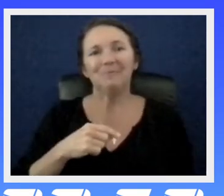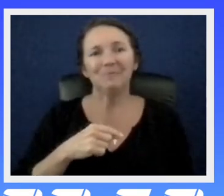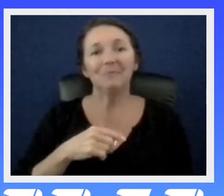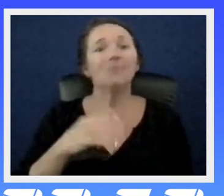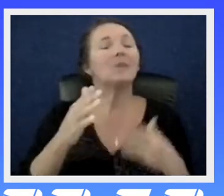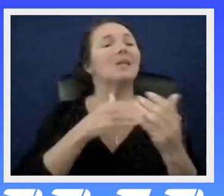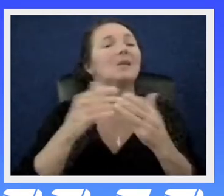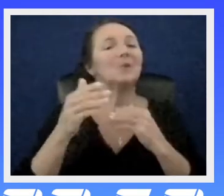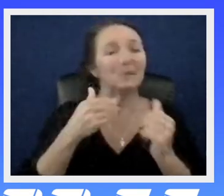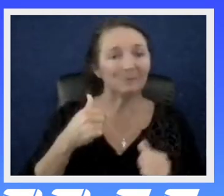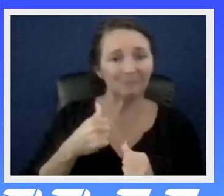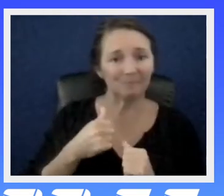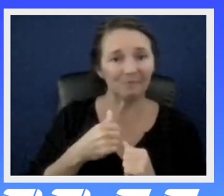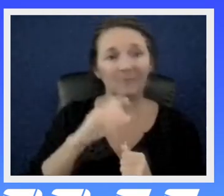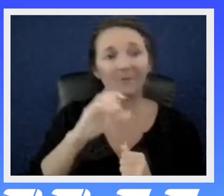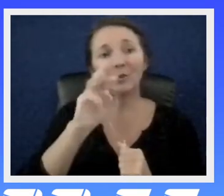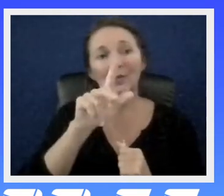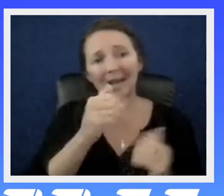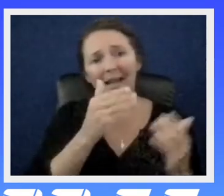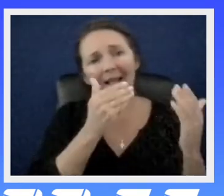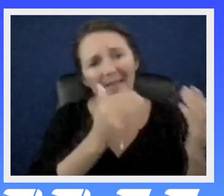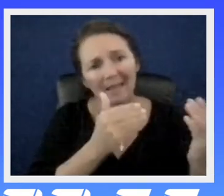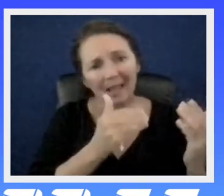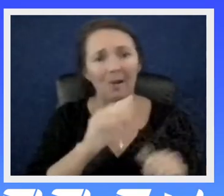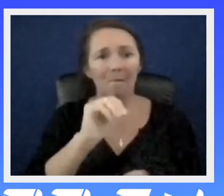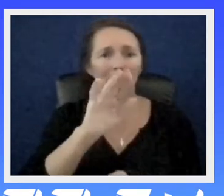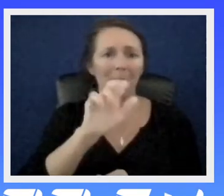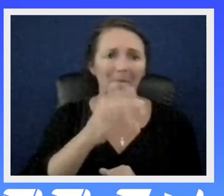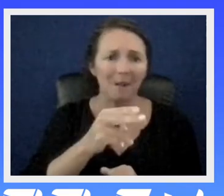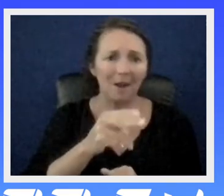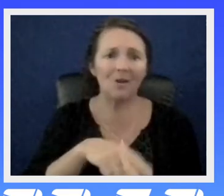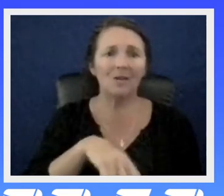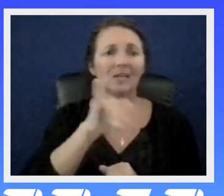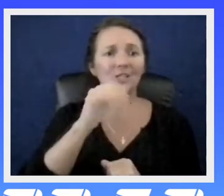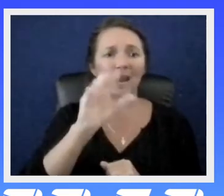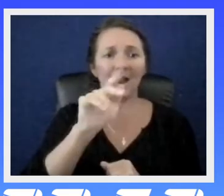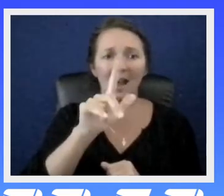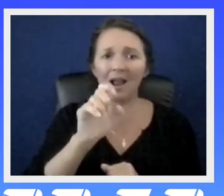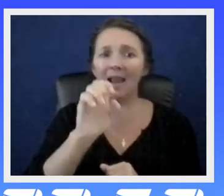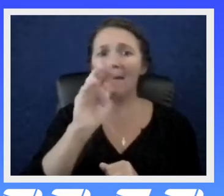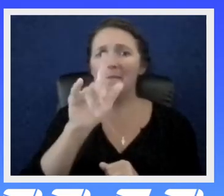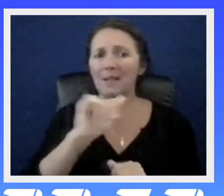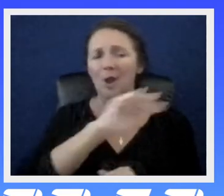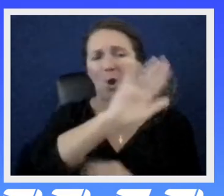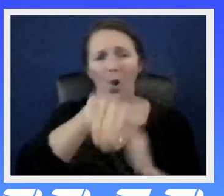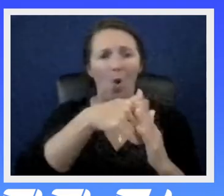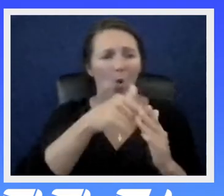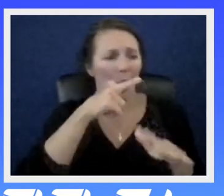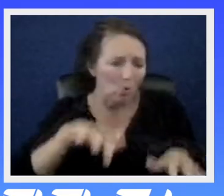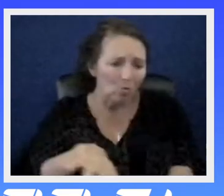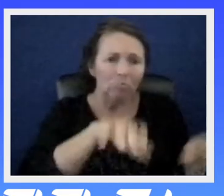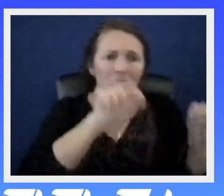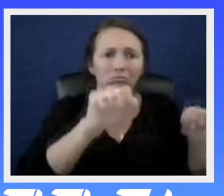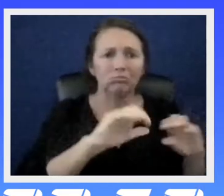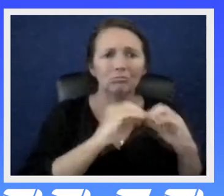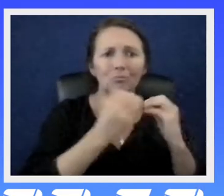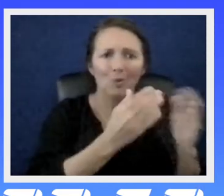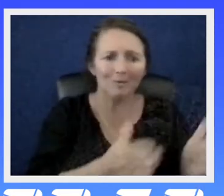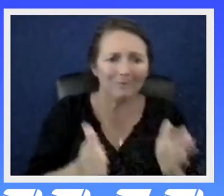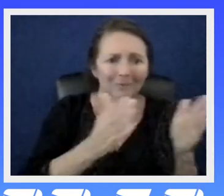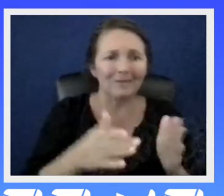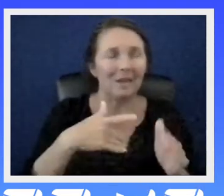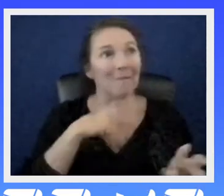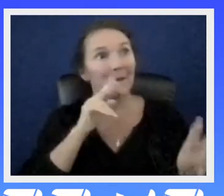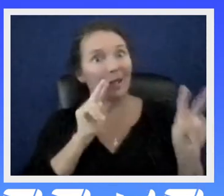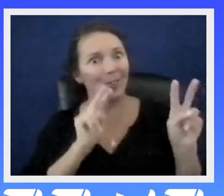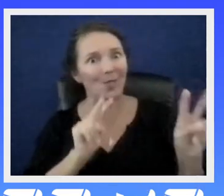much, Cristela, Micah, Jay Cottle, Emily, all the organizers here. I've been looking forward to this forum. I'm so excited